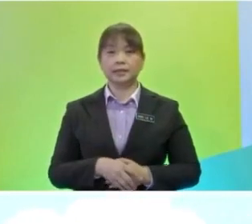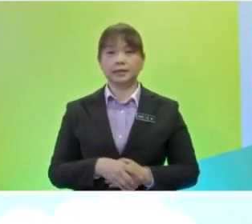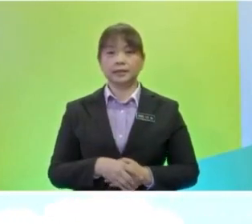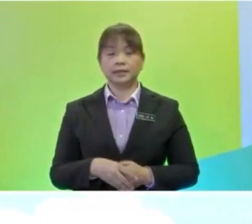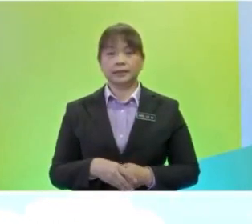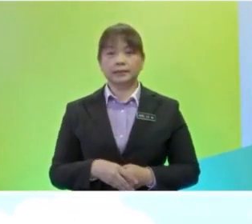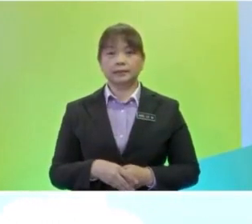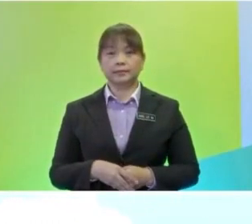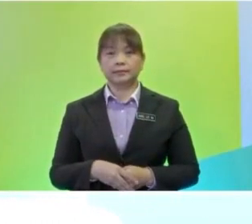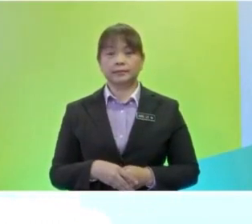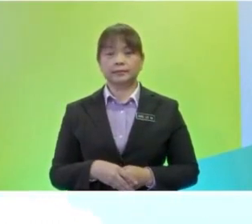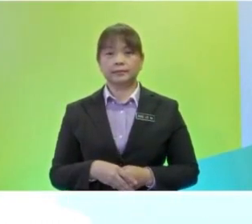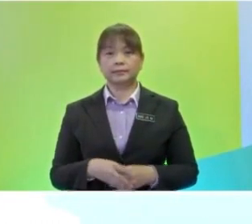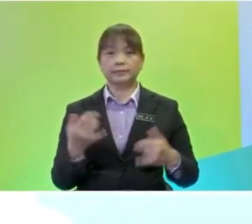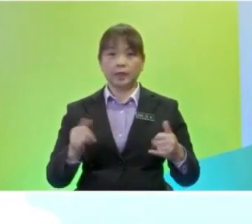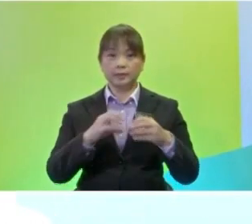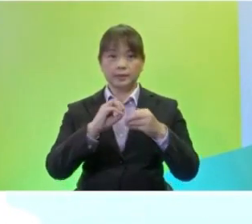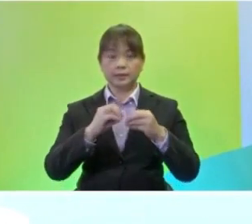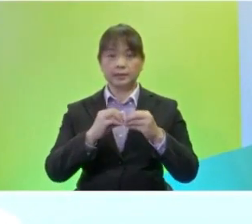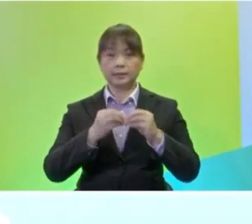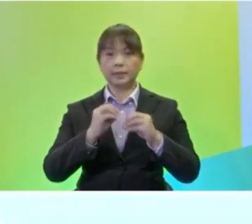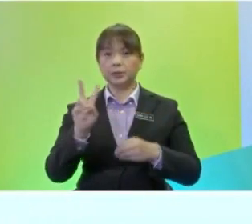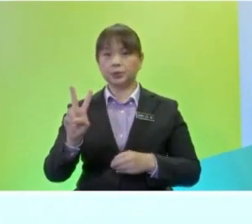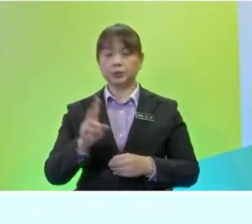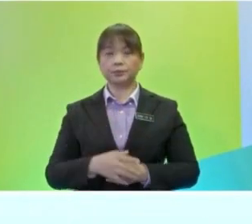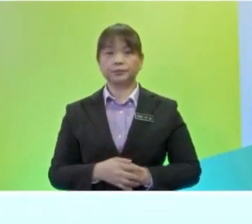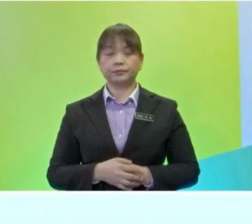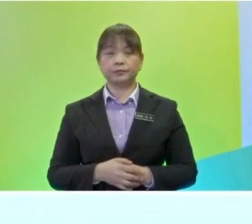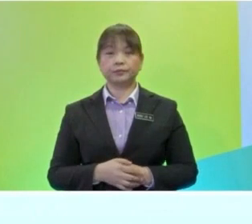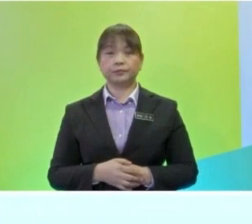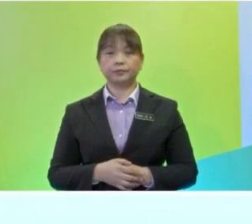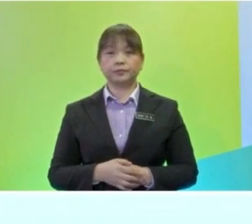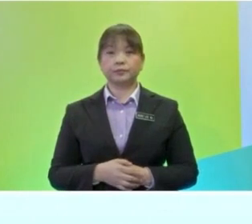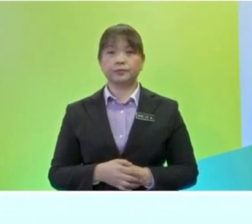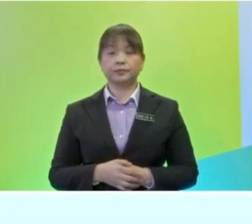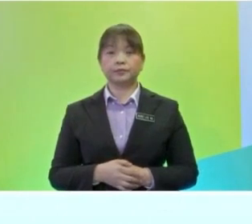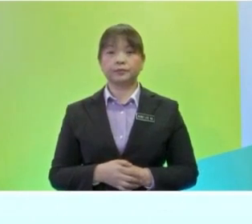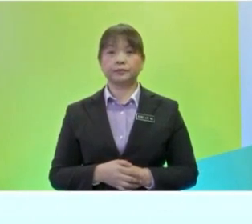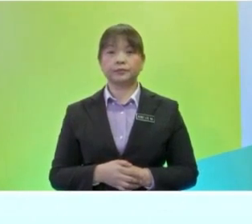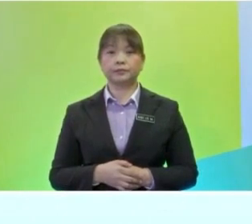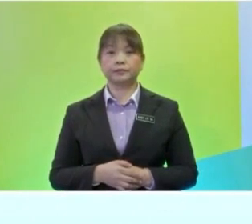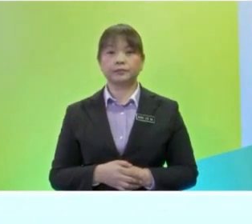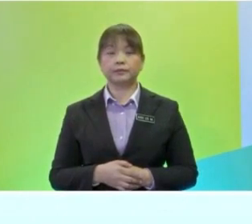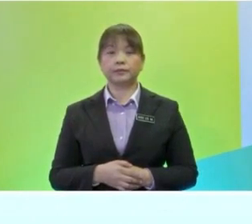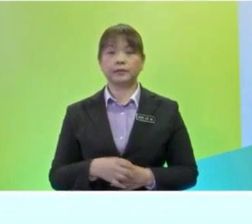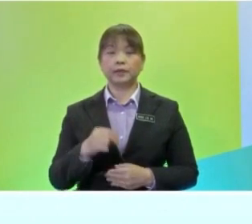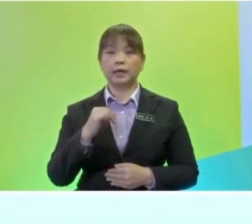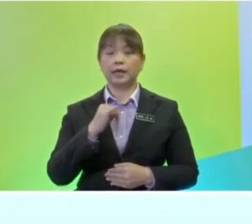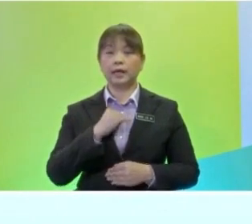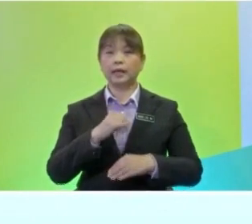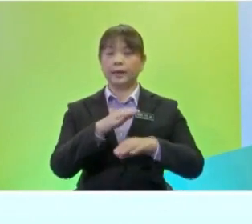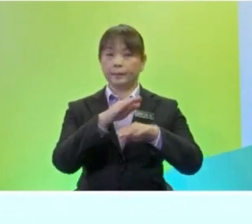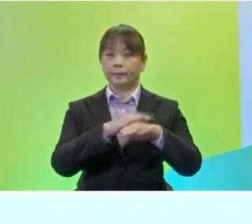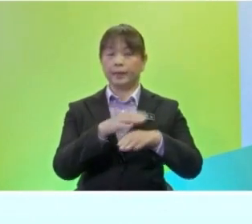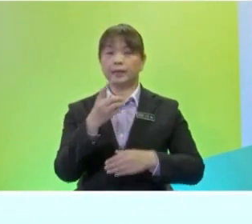Mm-hmm. Okay, who is doing sentence number two? Okay, Rio. Okay, Rio. I petted and fed